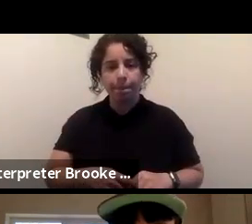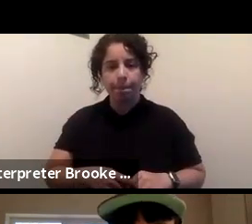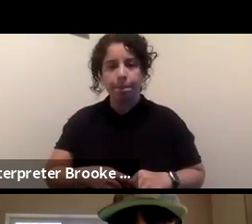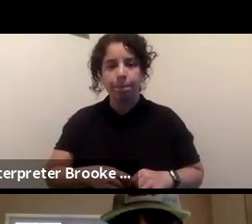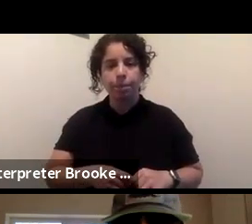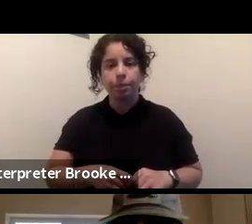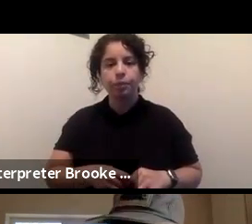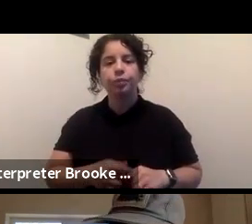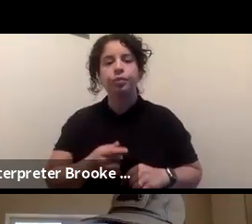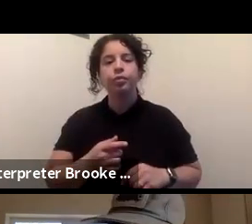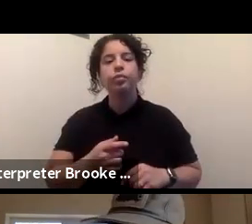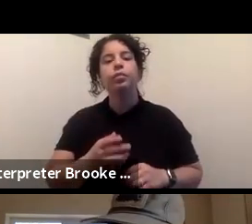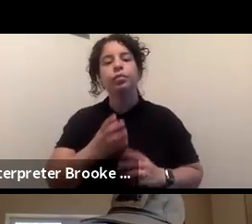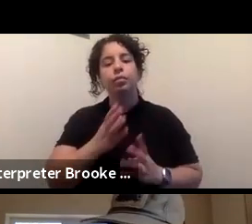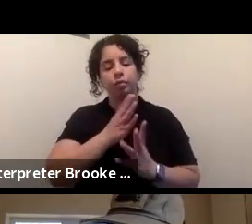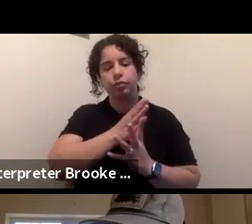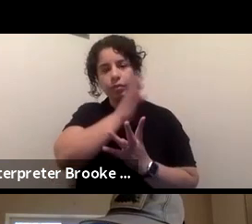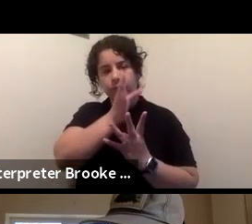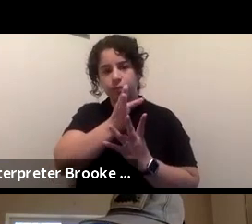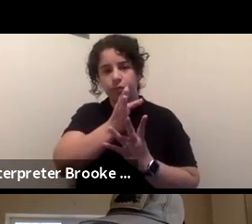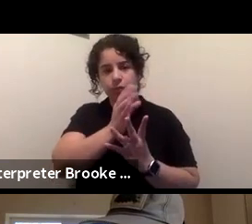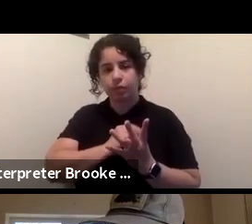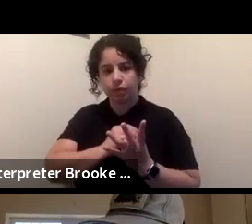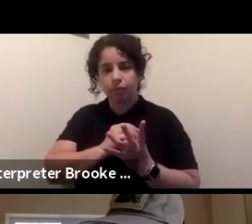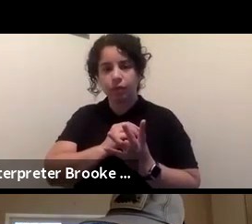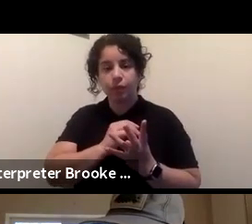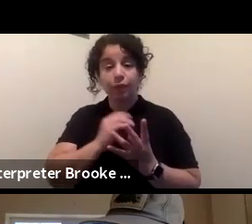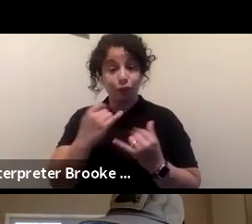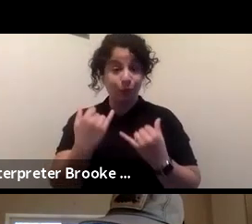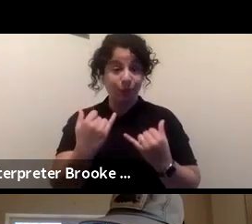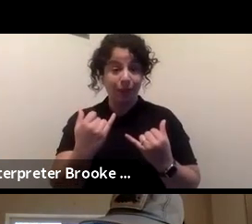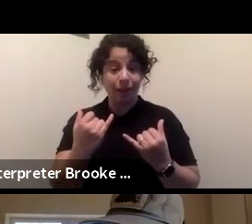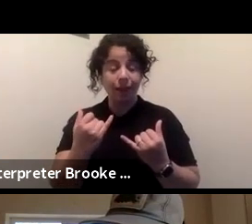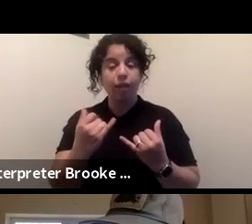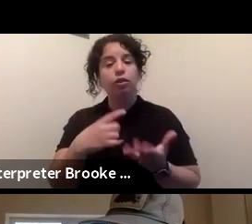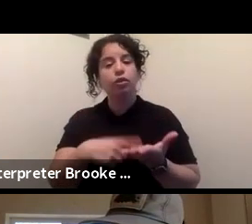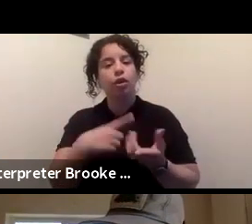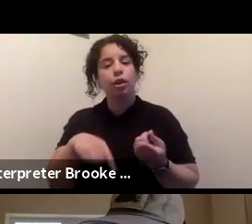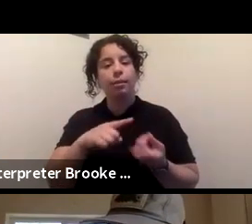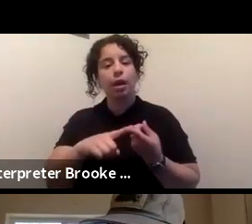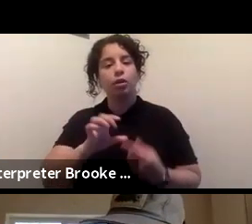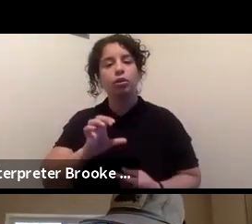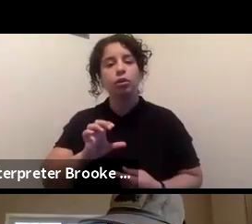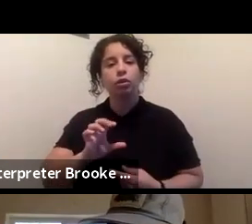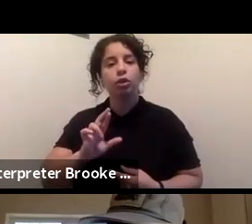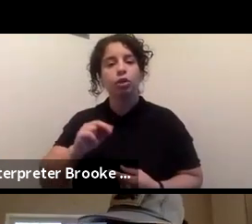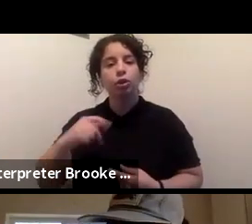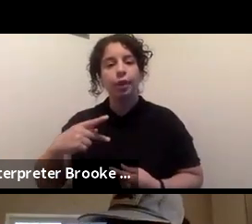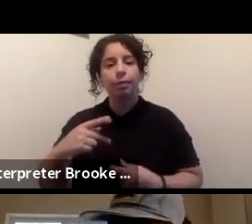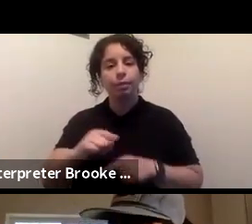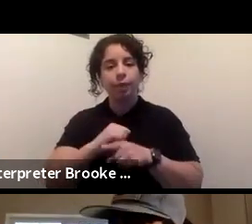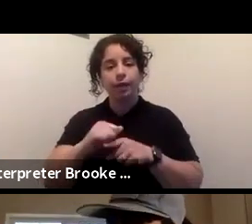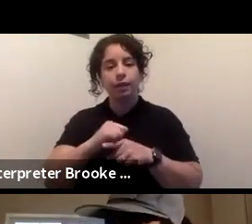The second section in our series, which is today, centers on Cripping Practice in